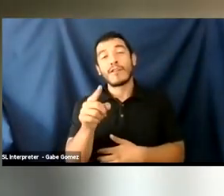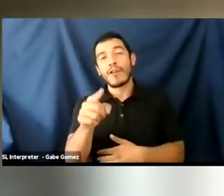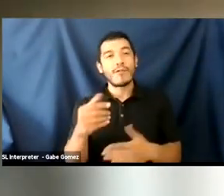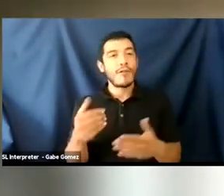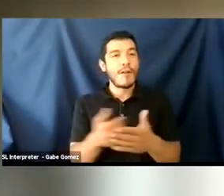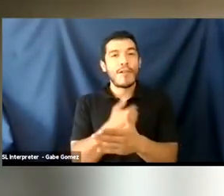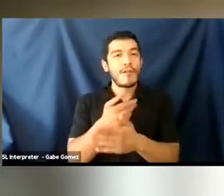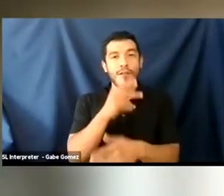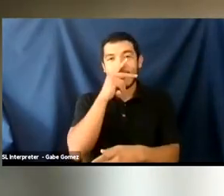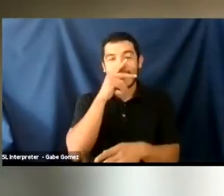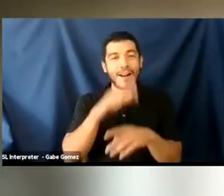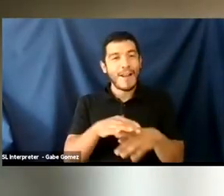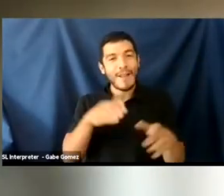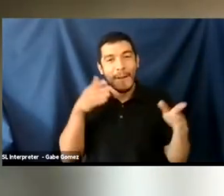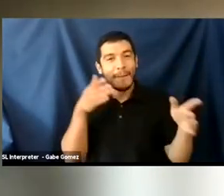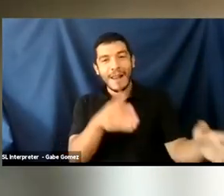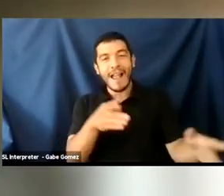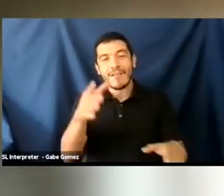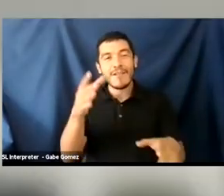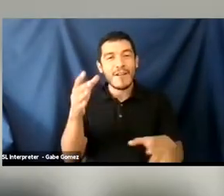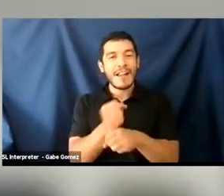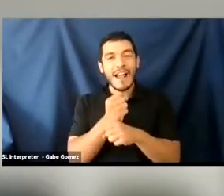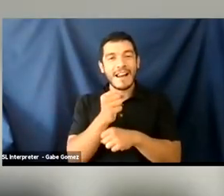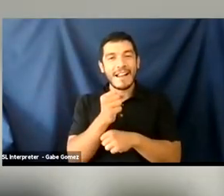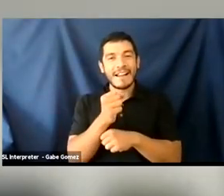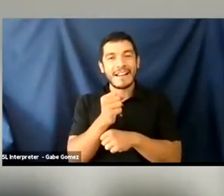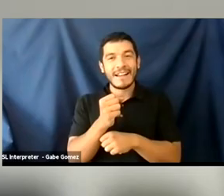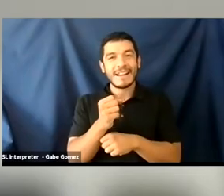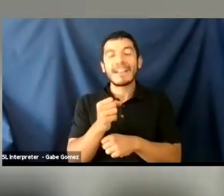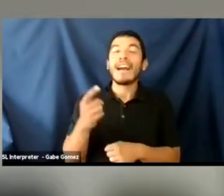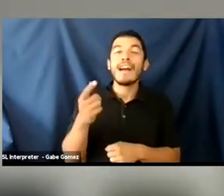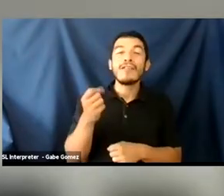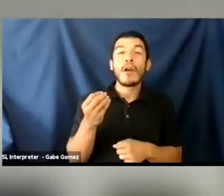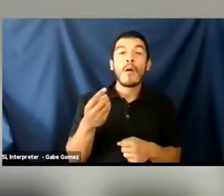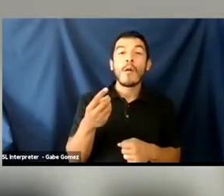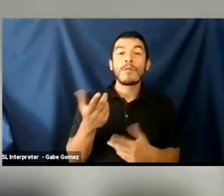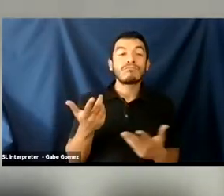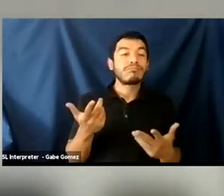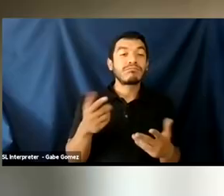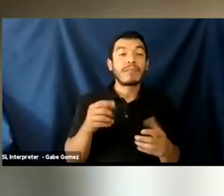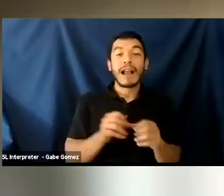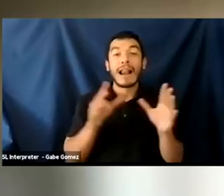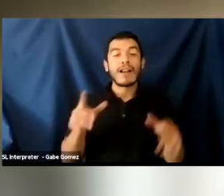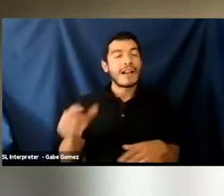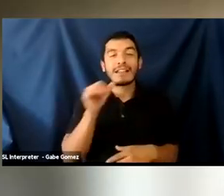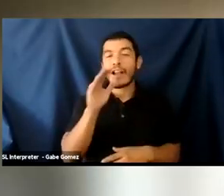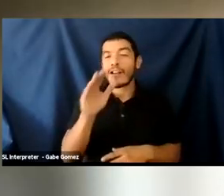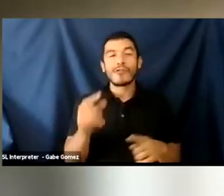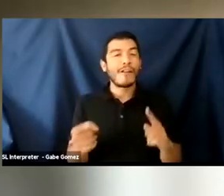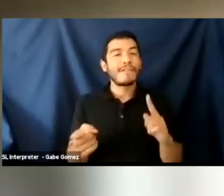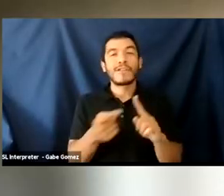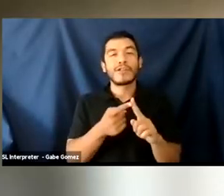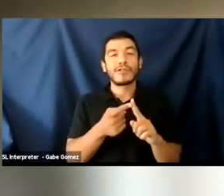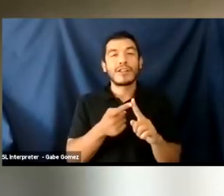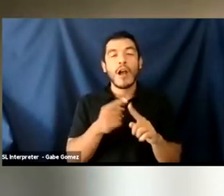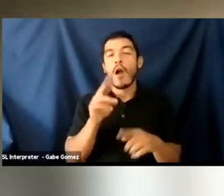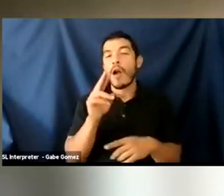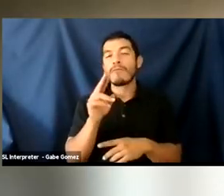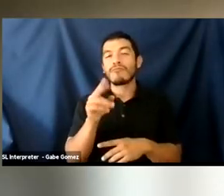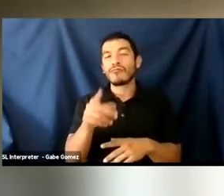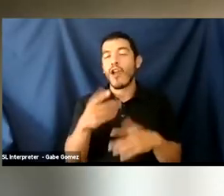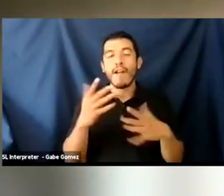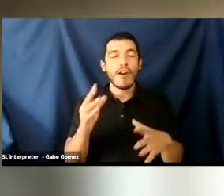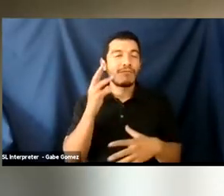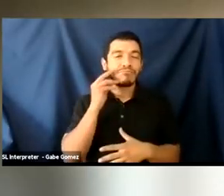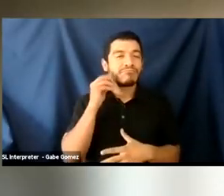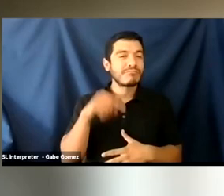kid on the block, peek at kids. So clearly this is not your first rodeo. You've been in